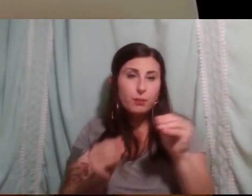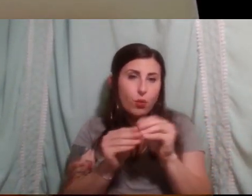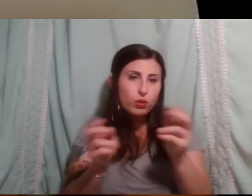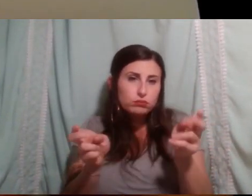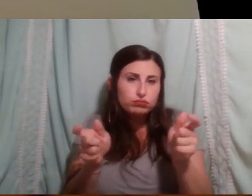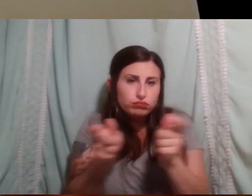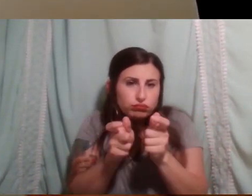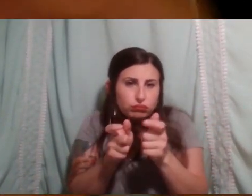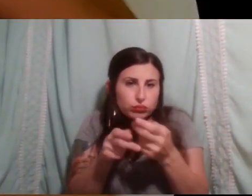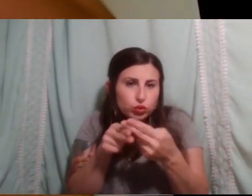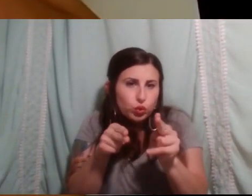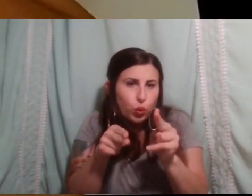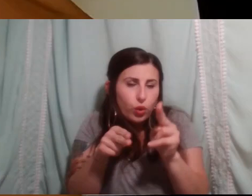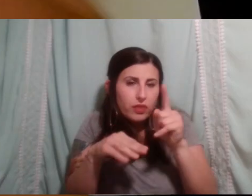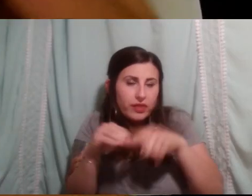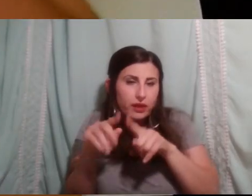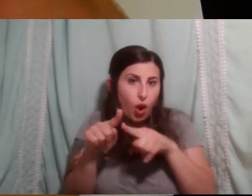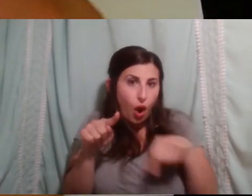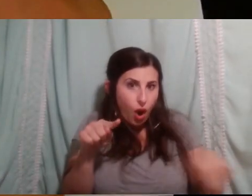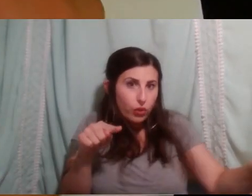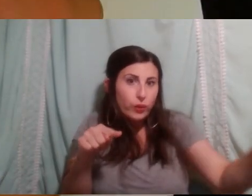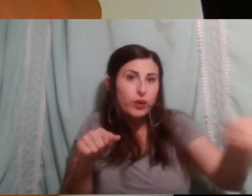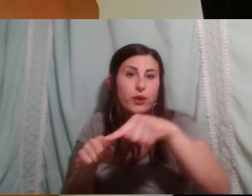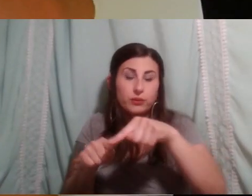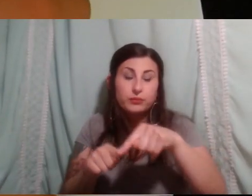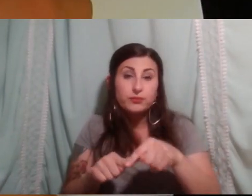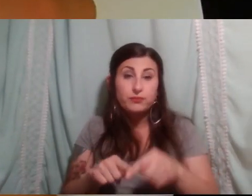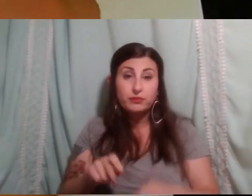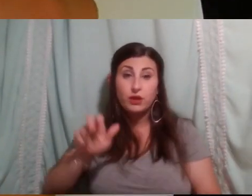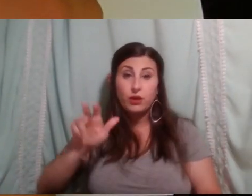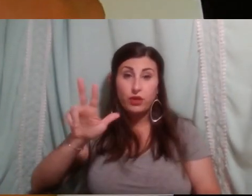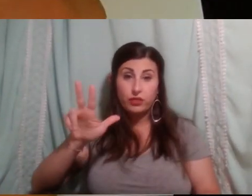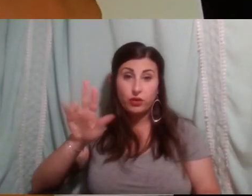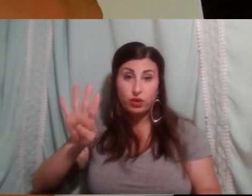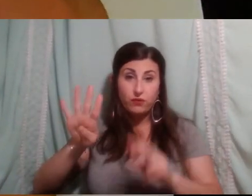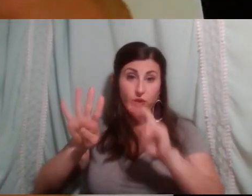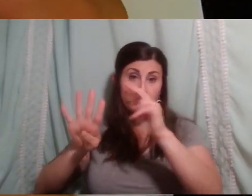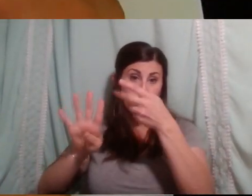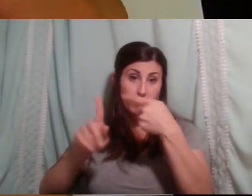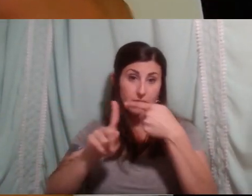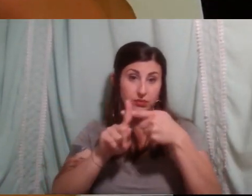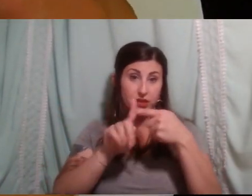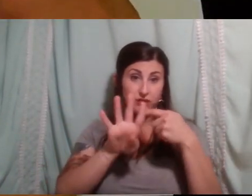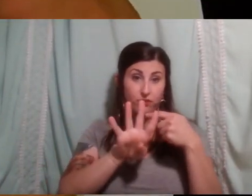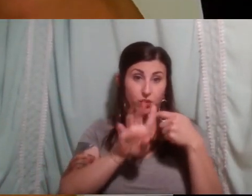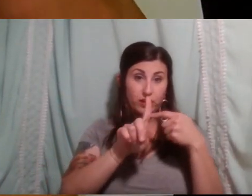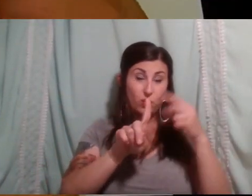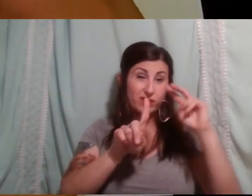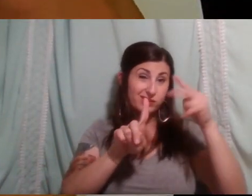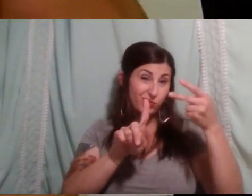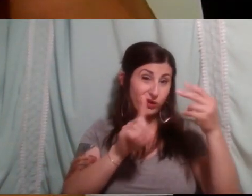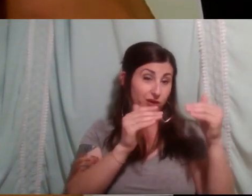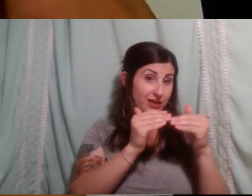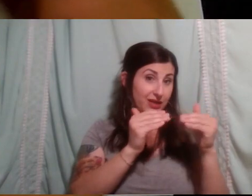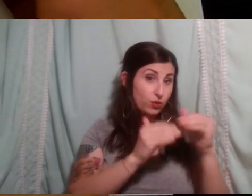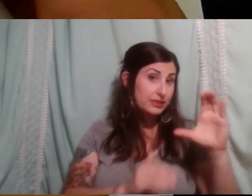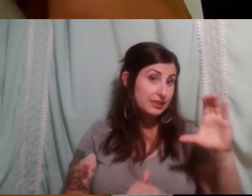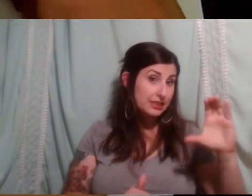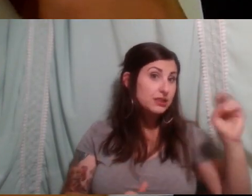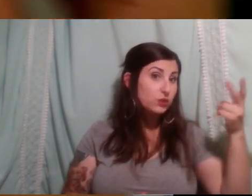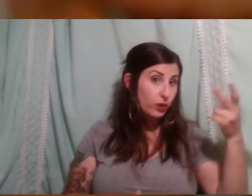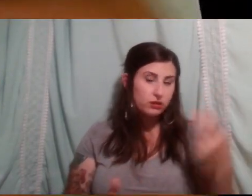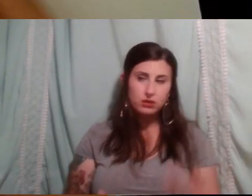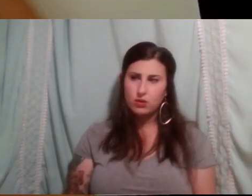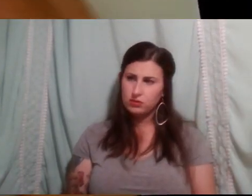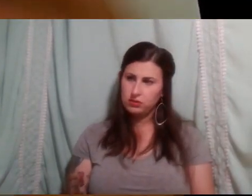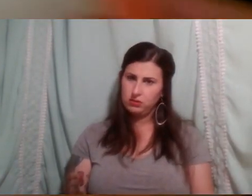going around it. Okay, so let's see. 34 squared plus 41 squared equals